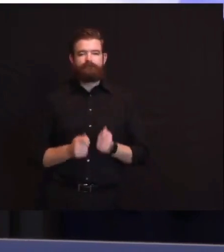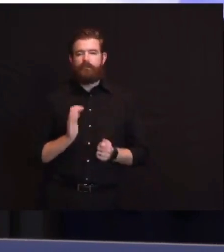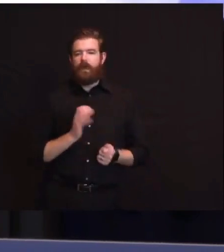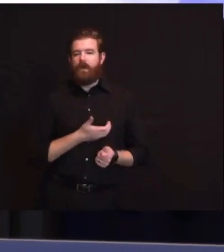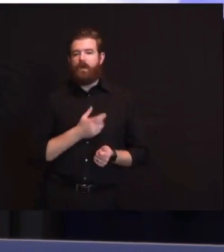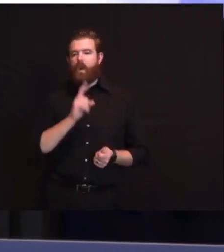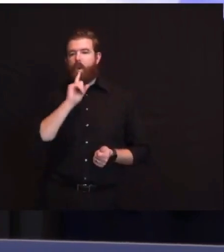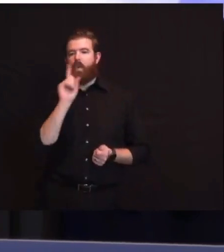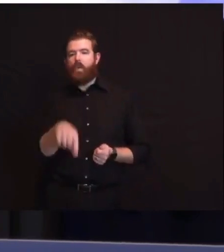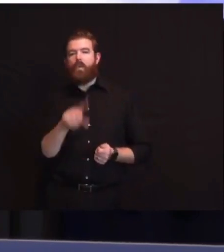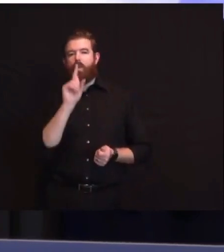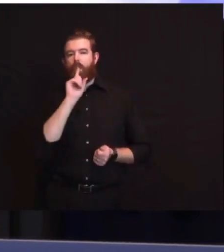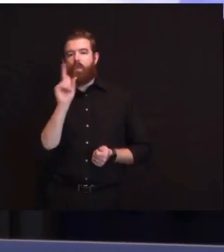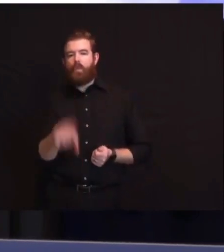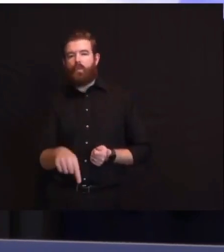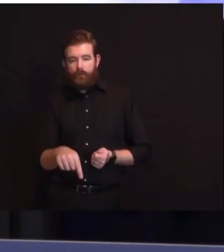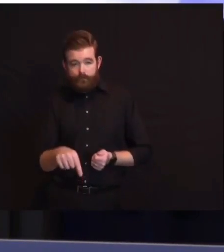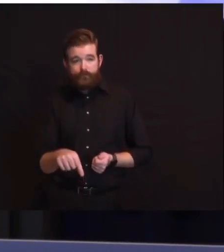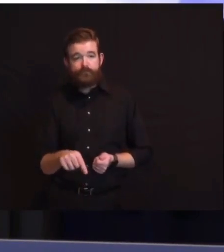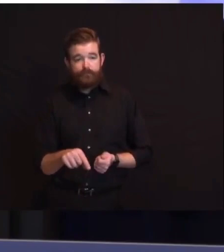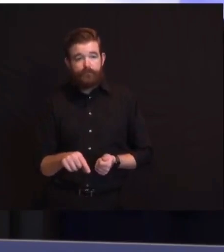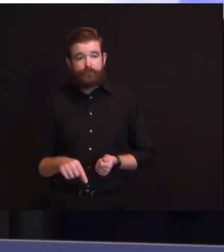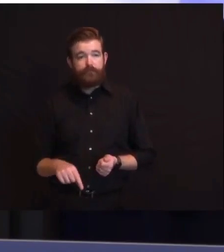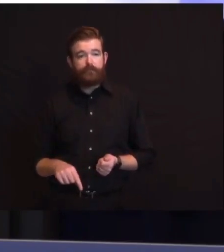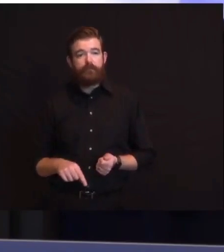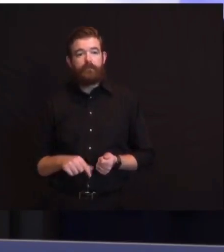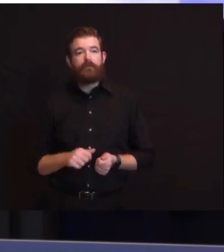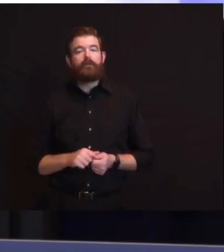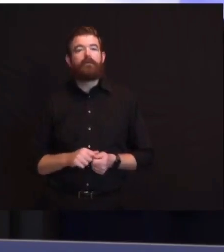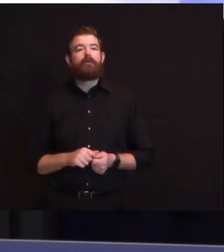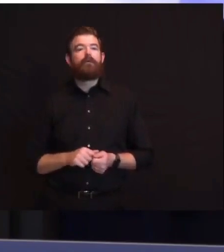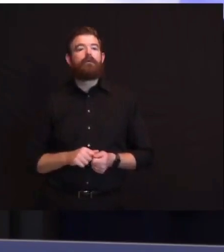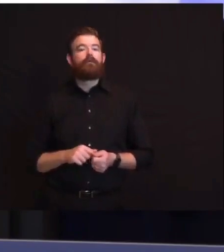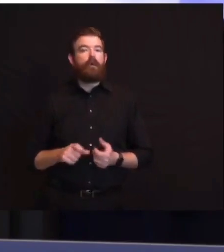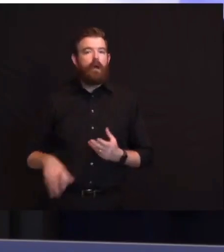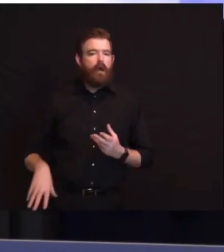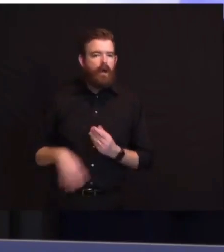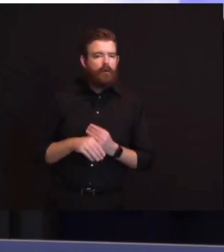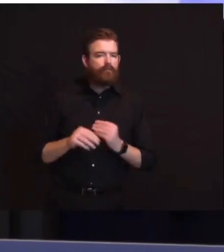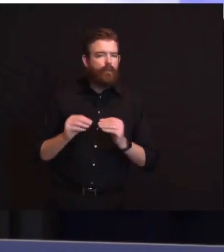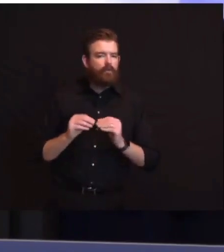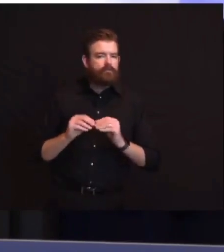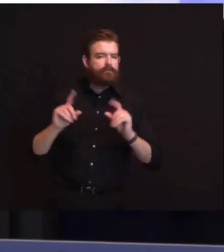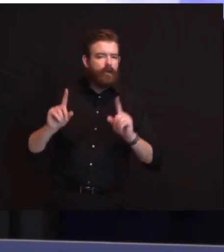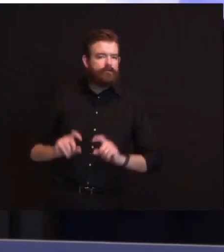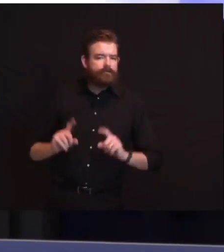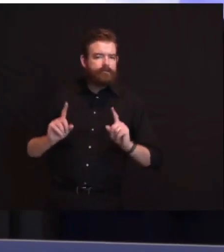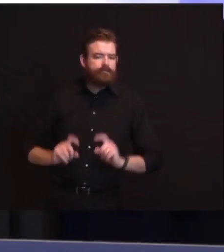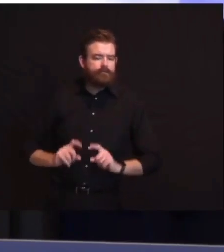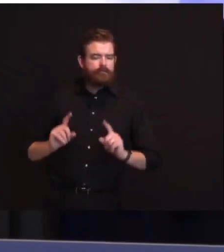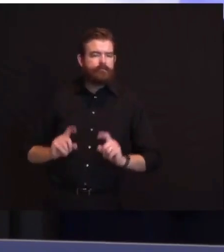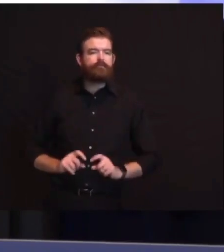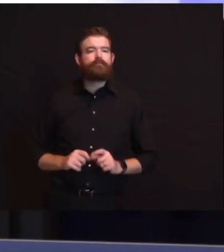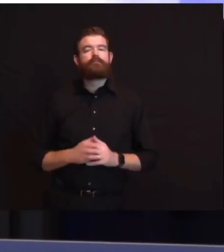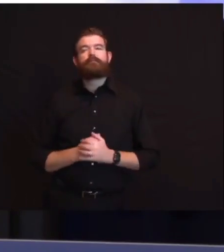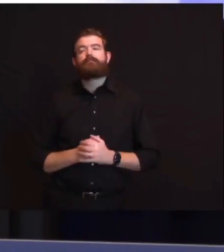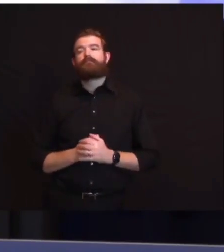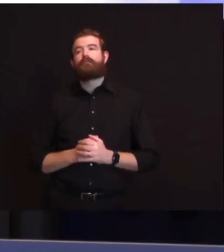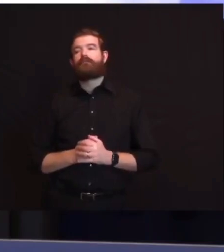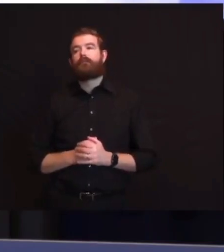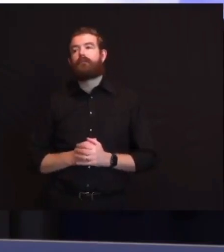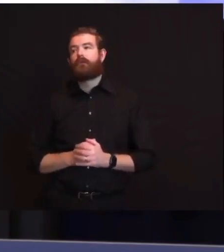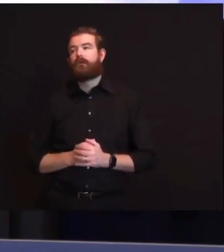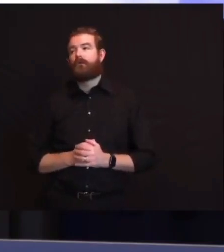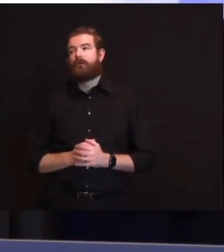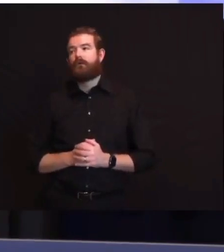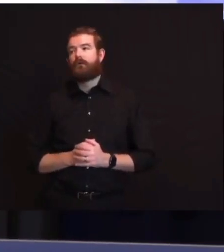So there's a couple things that we're trying to put with one revision. Hopefully we'll get that out